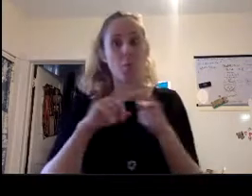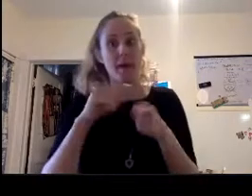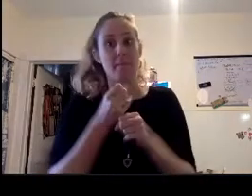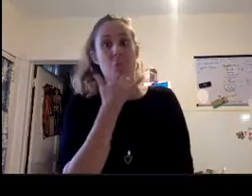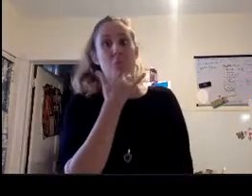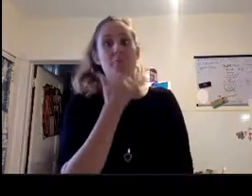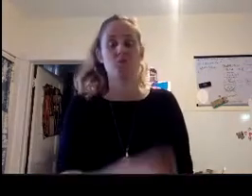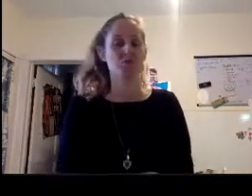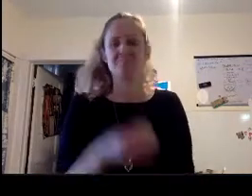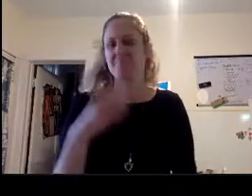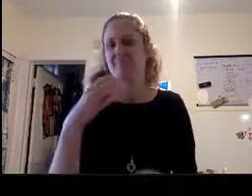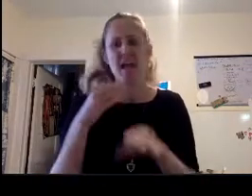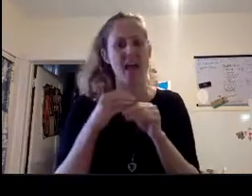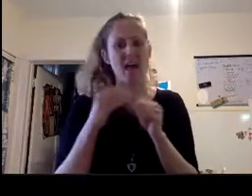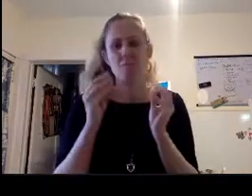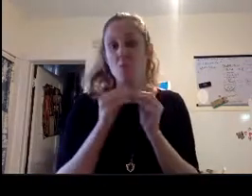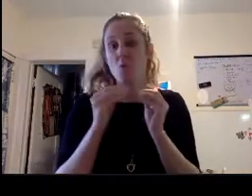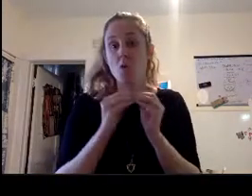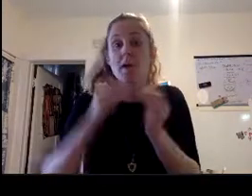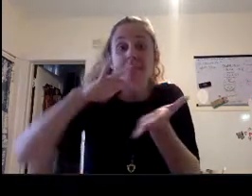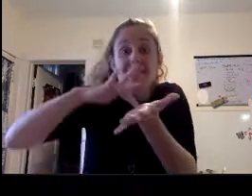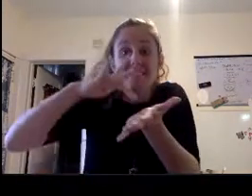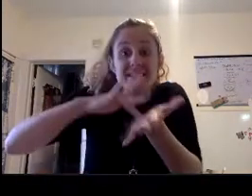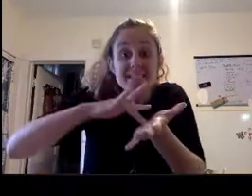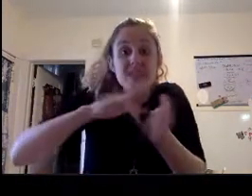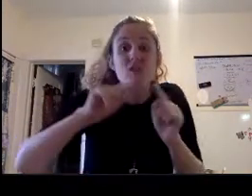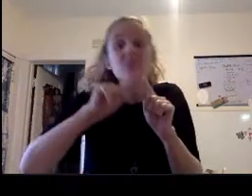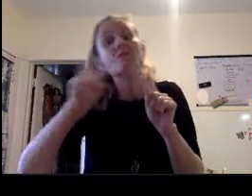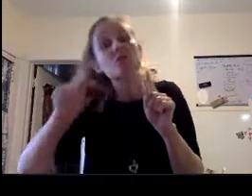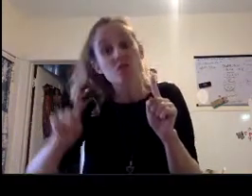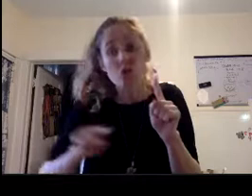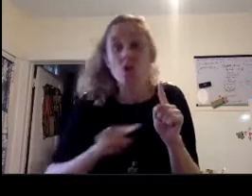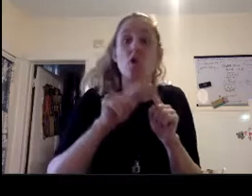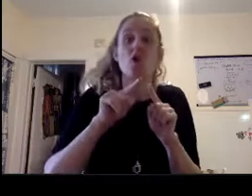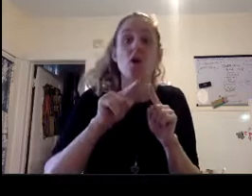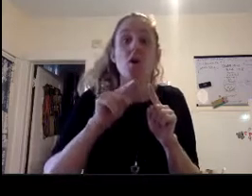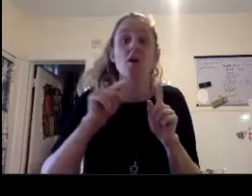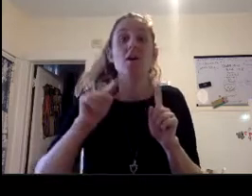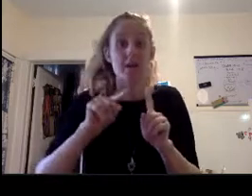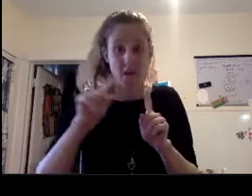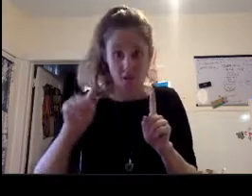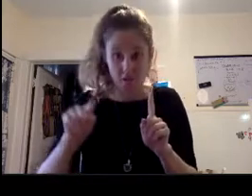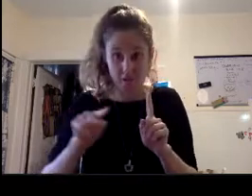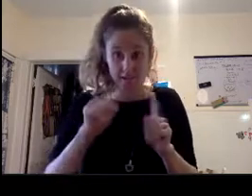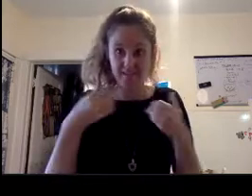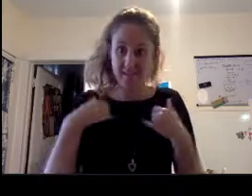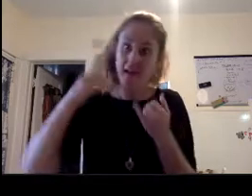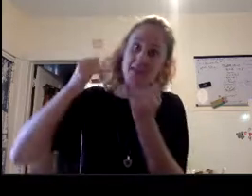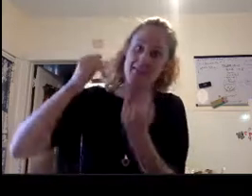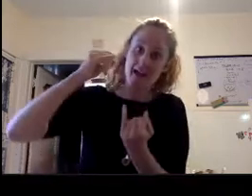my center is going to be another circle and another circle. And then some lines that are